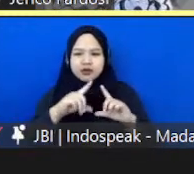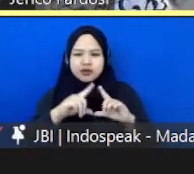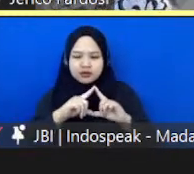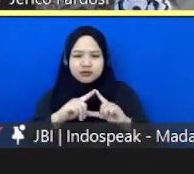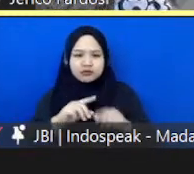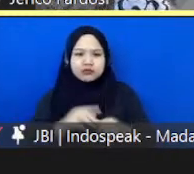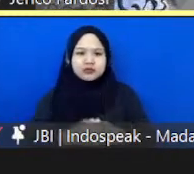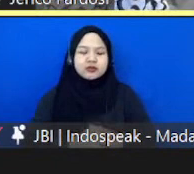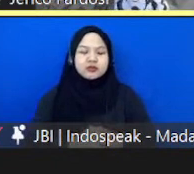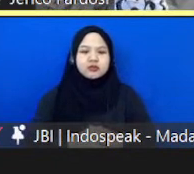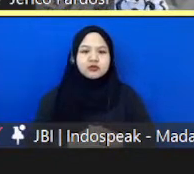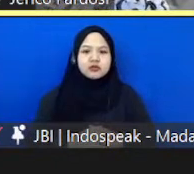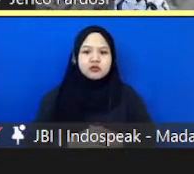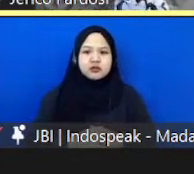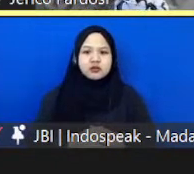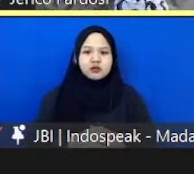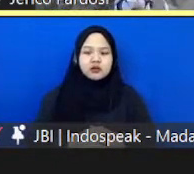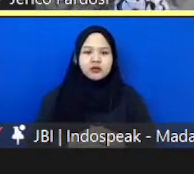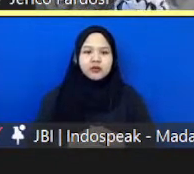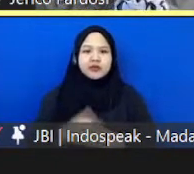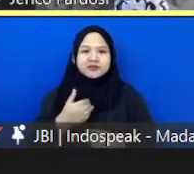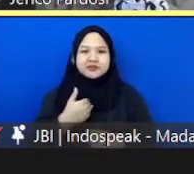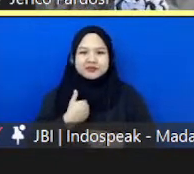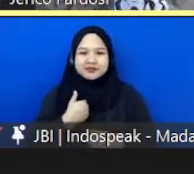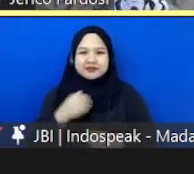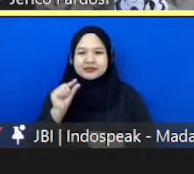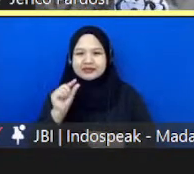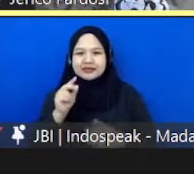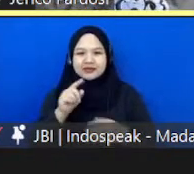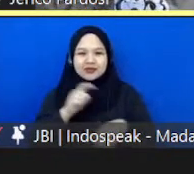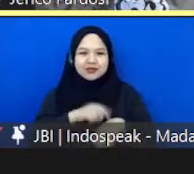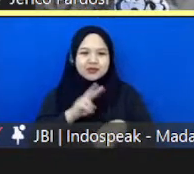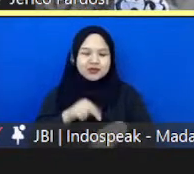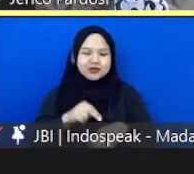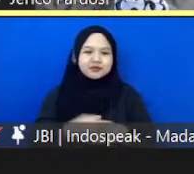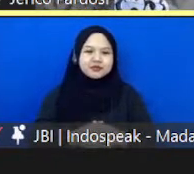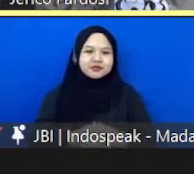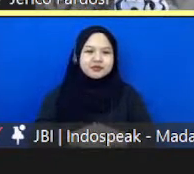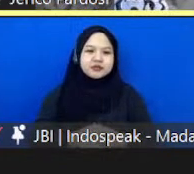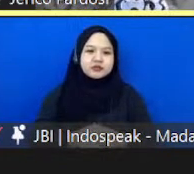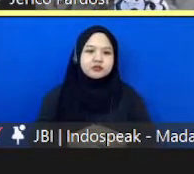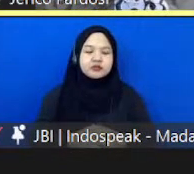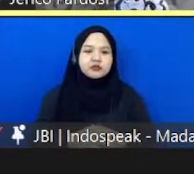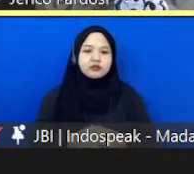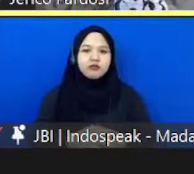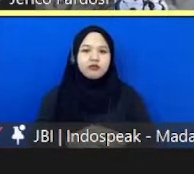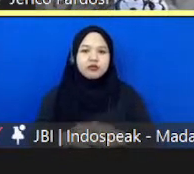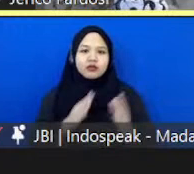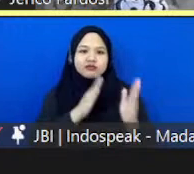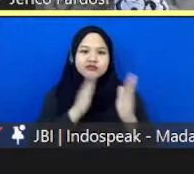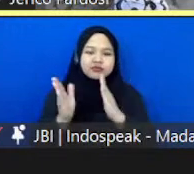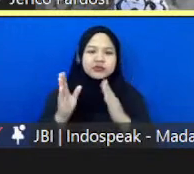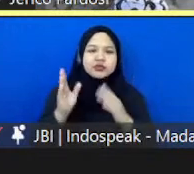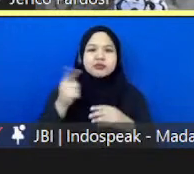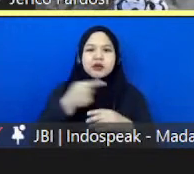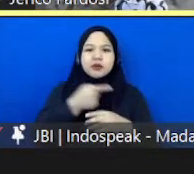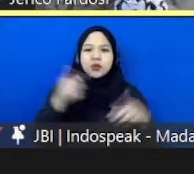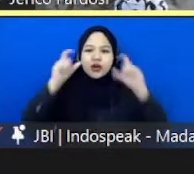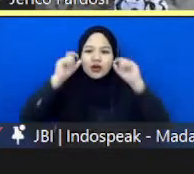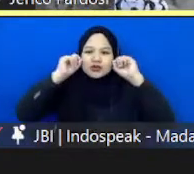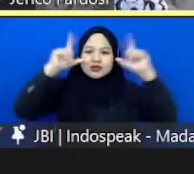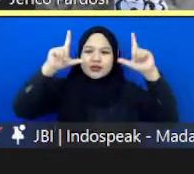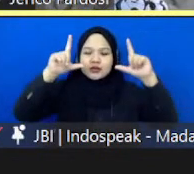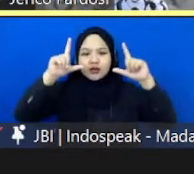on, in 133 seconds, first delay, mainly about the lack of awareness, as well as home